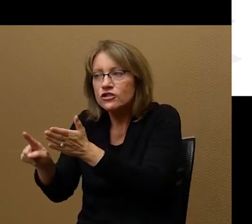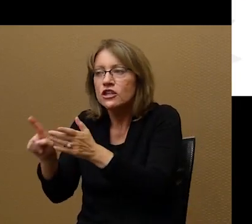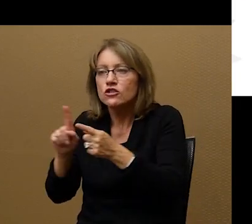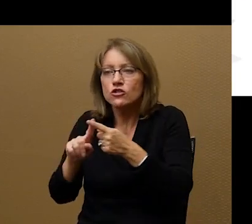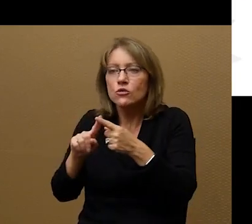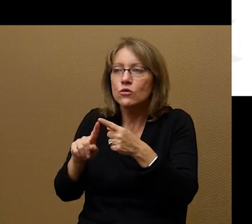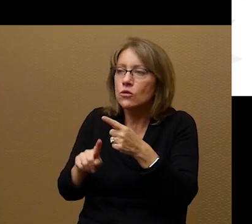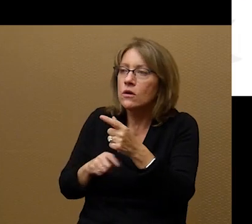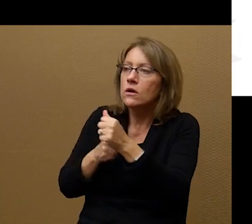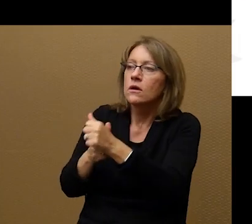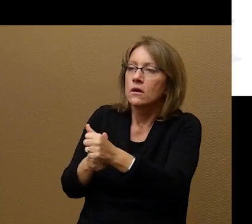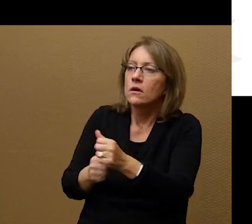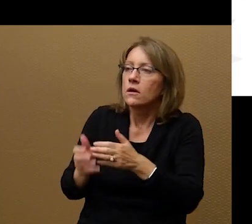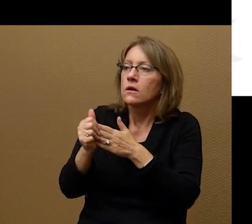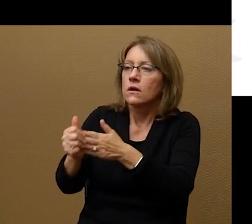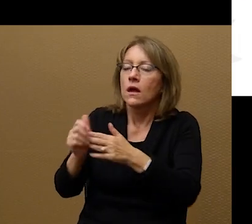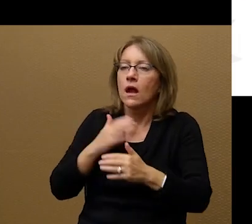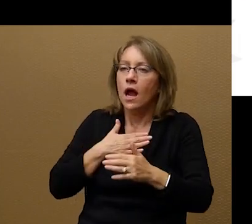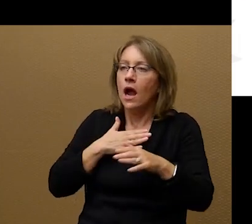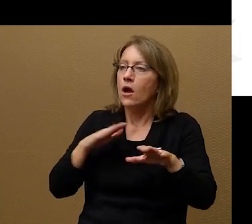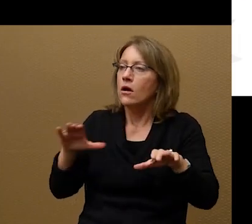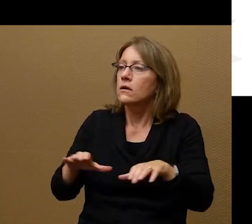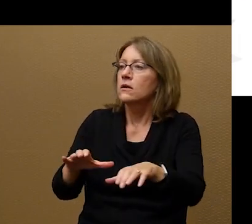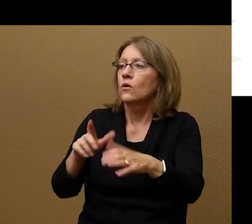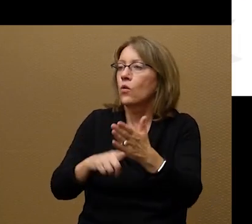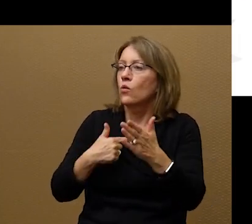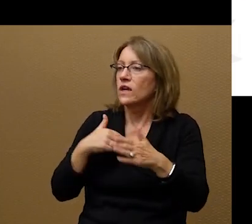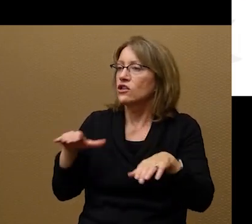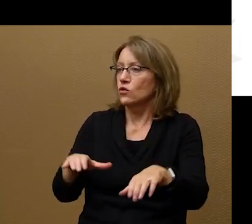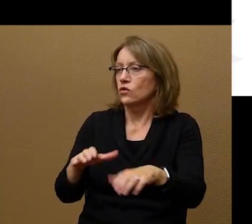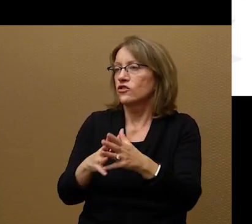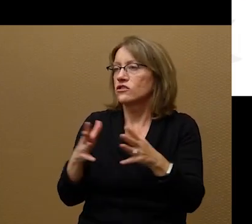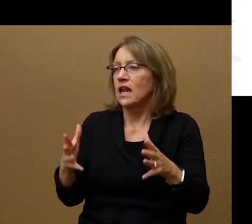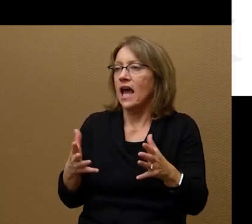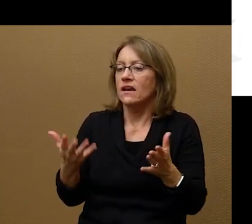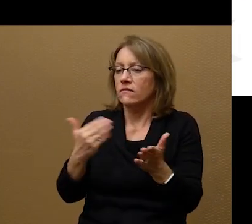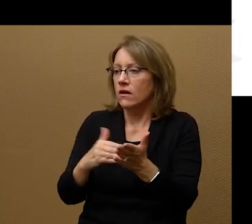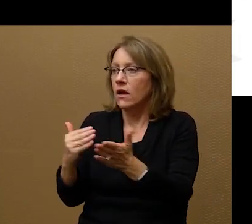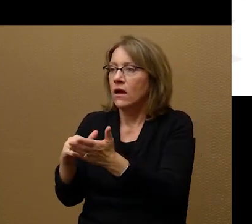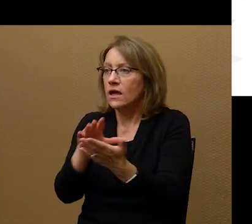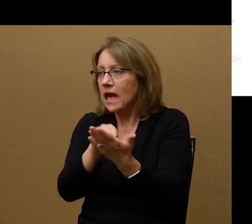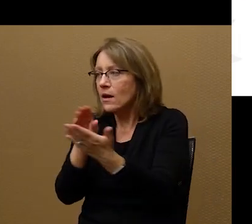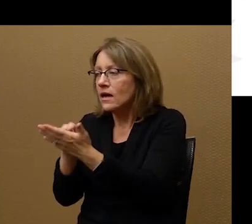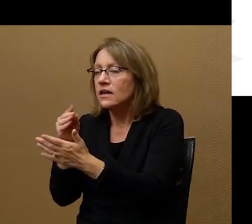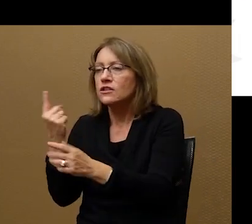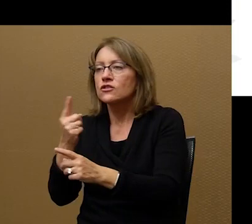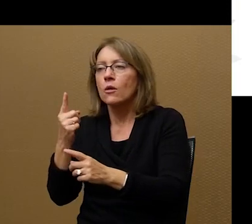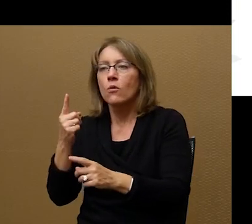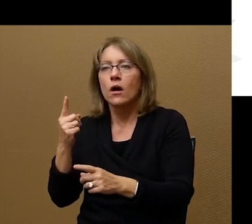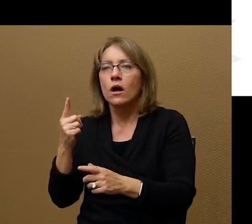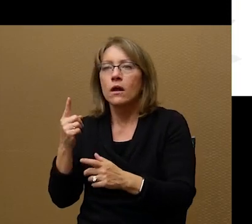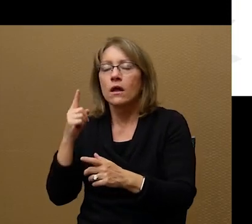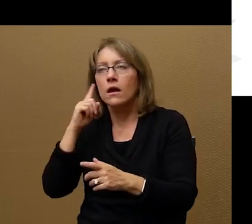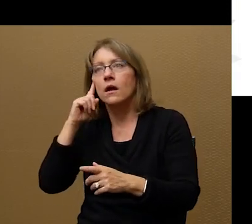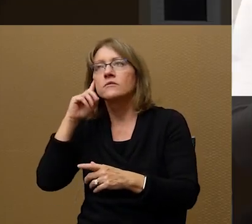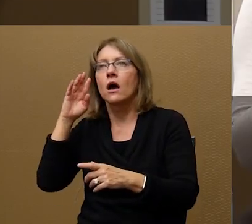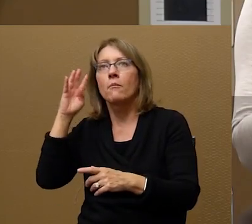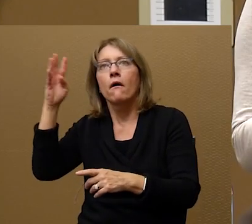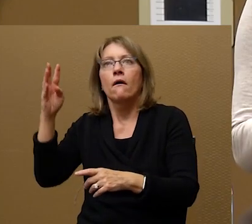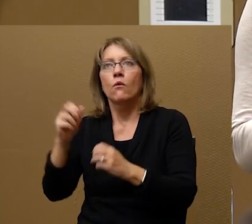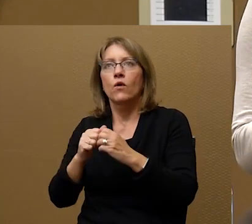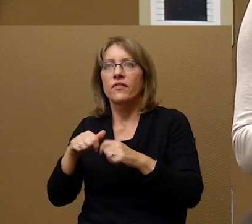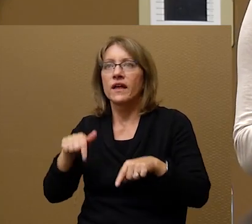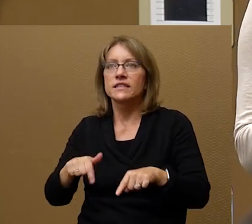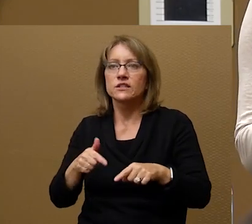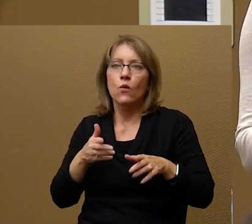of understanding. There's lots of replication. So in order, if someone comes out with the intervention and they think that it's